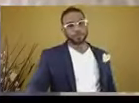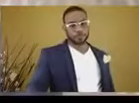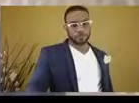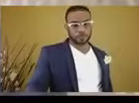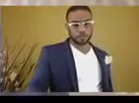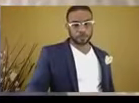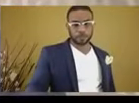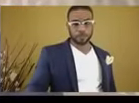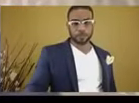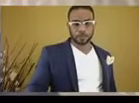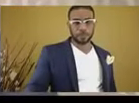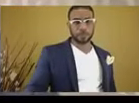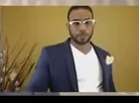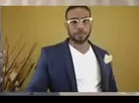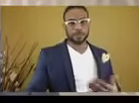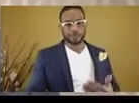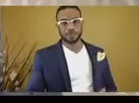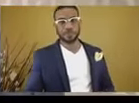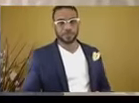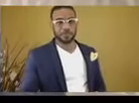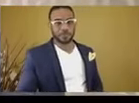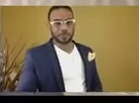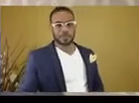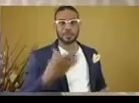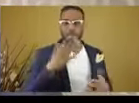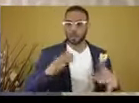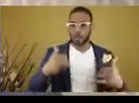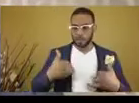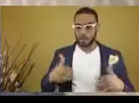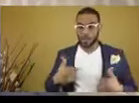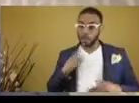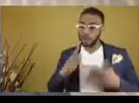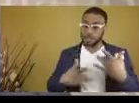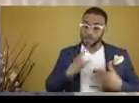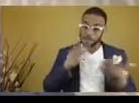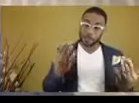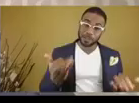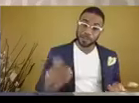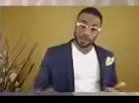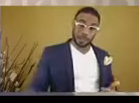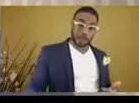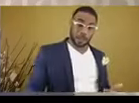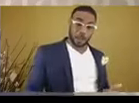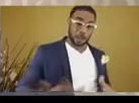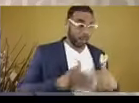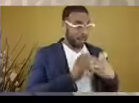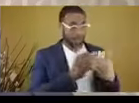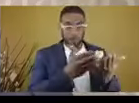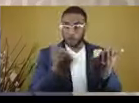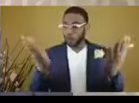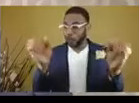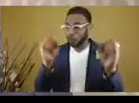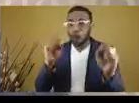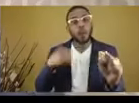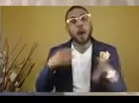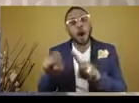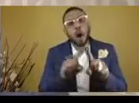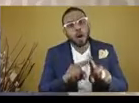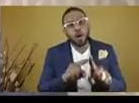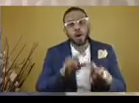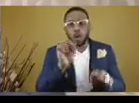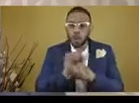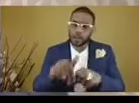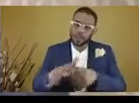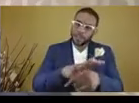Yeah, thank you so much for having me, and really excited to be here today with all these leaders. But we worked in the